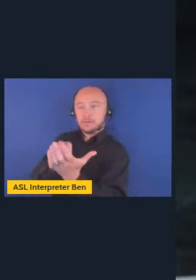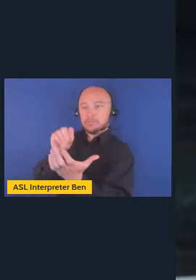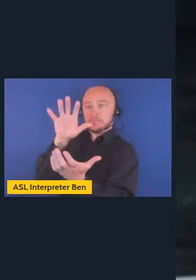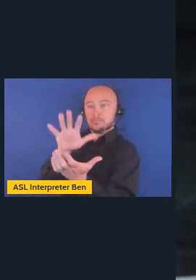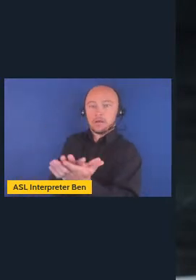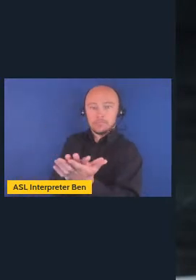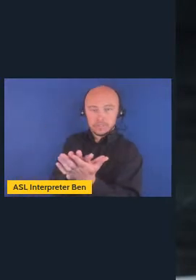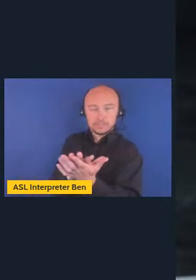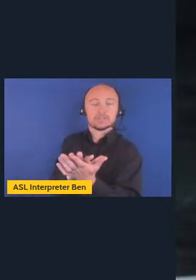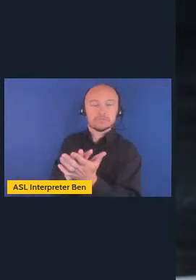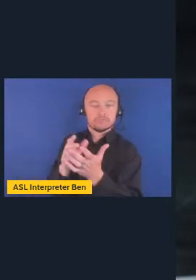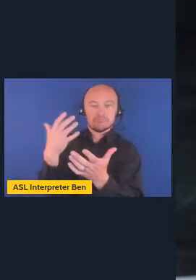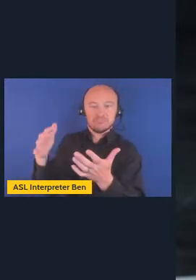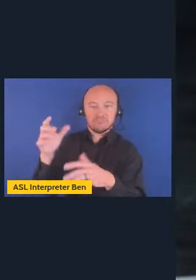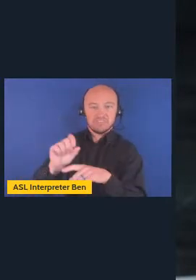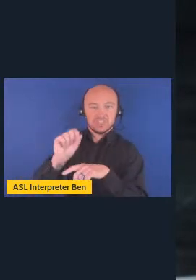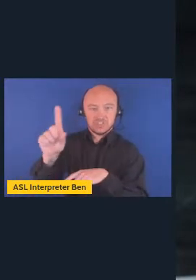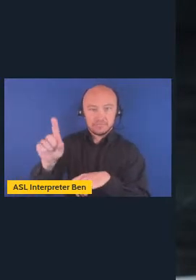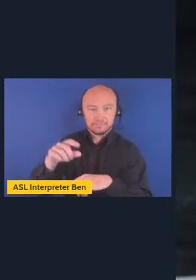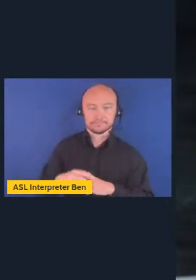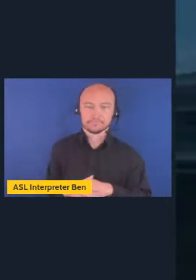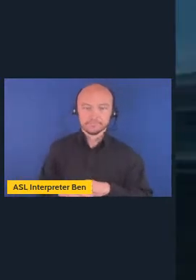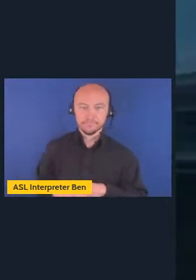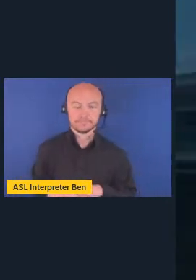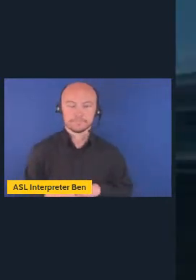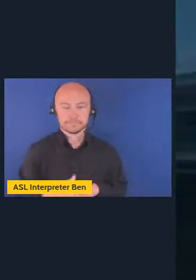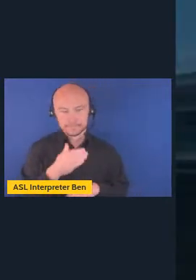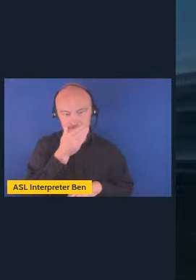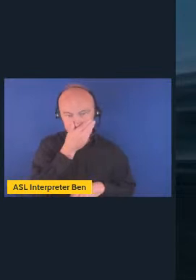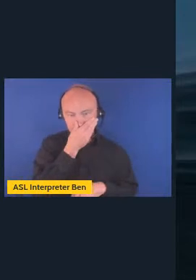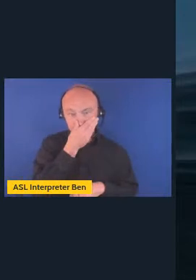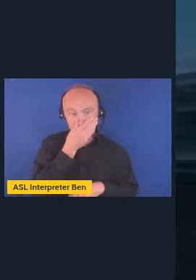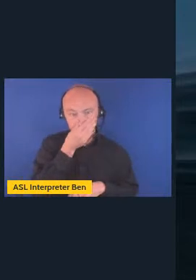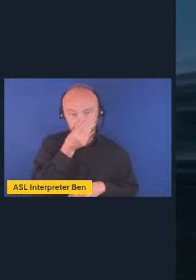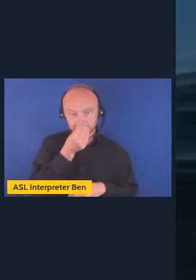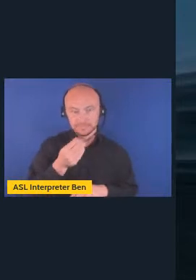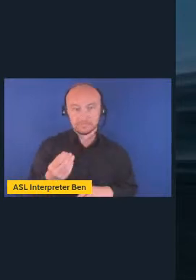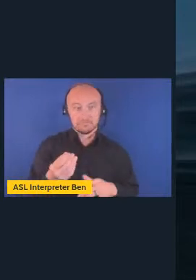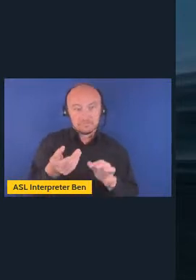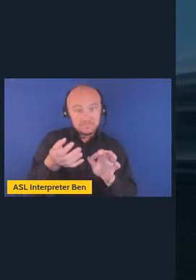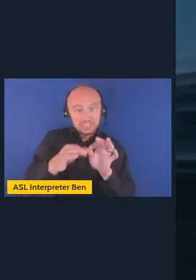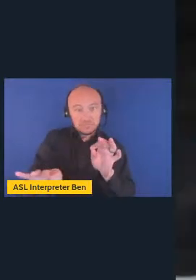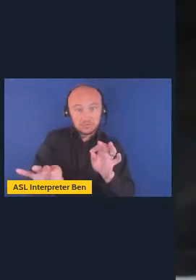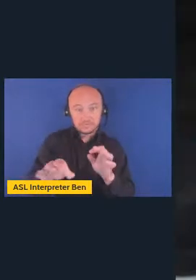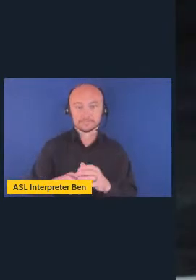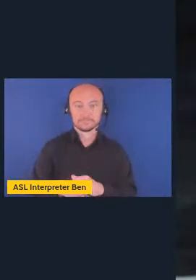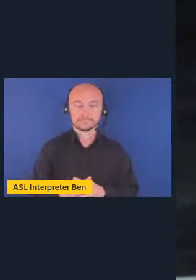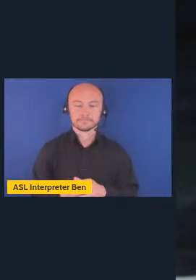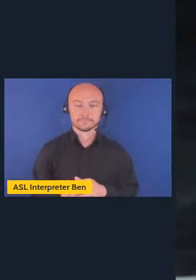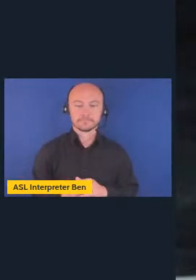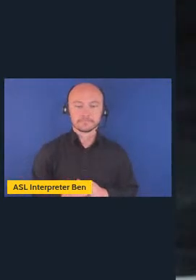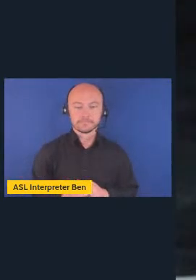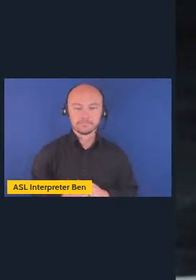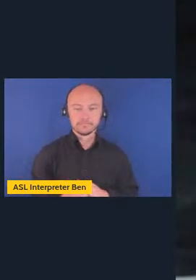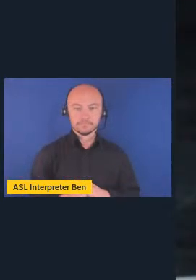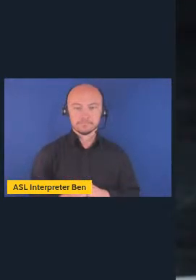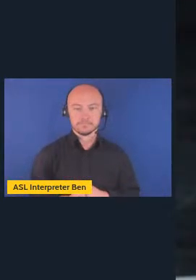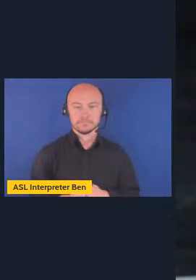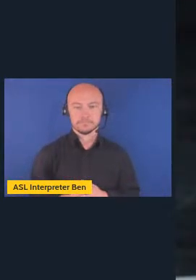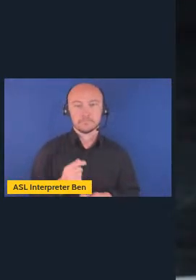record was then marked as sent in the database. Simple, right? Well, as it turns out, a